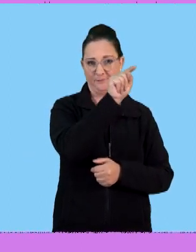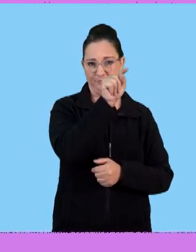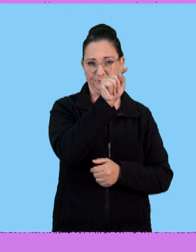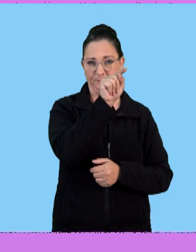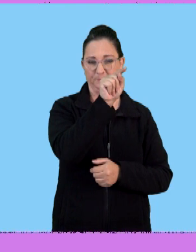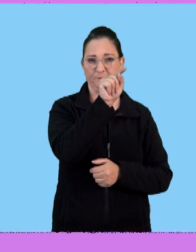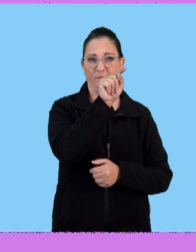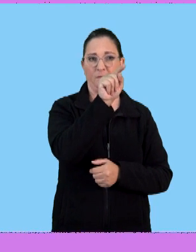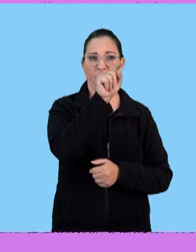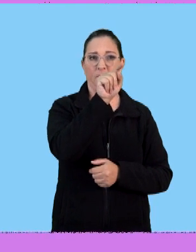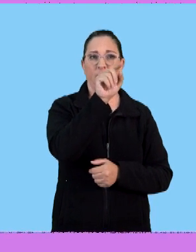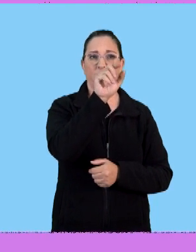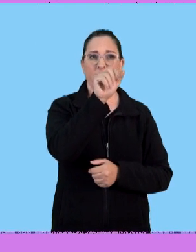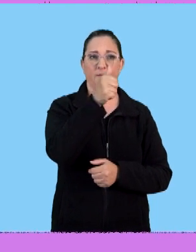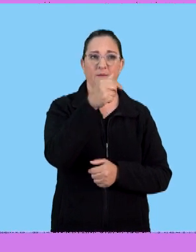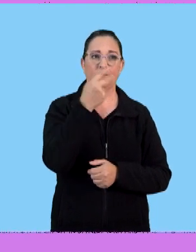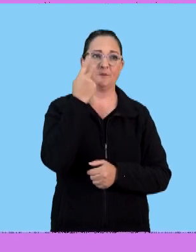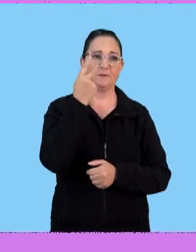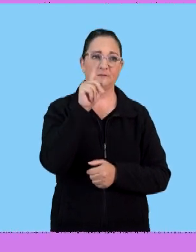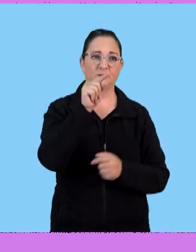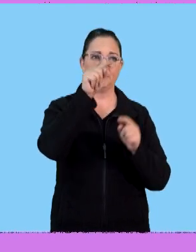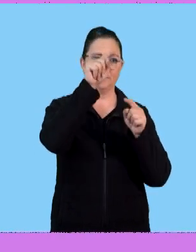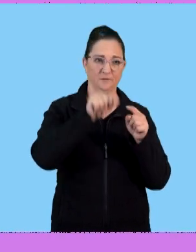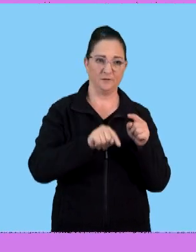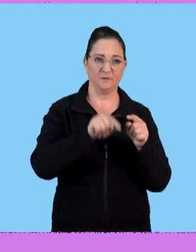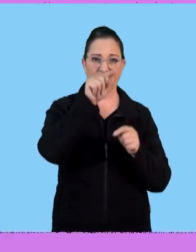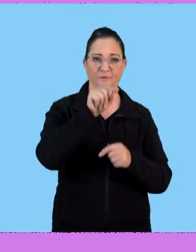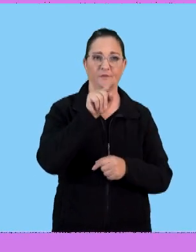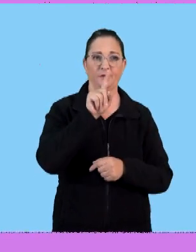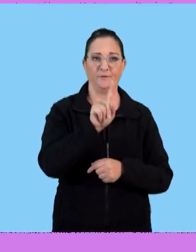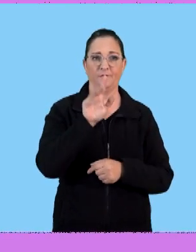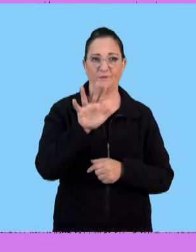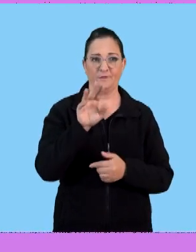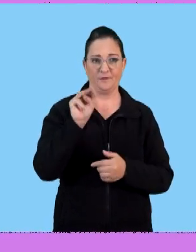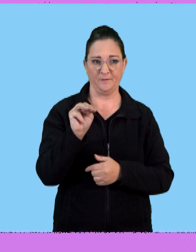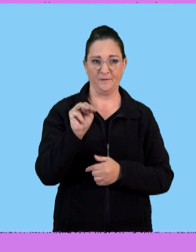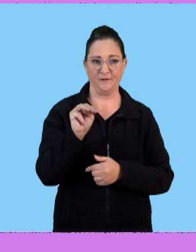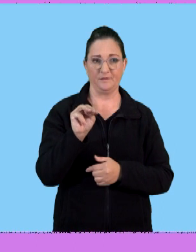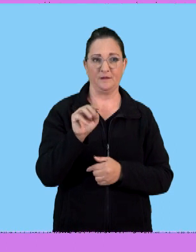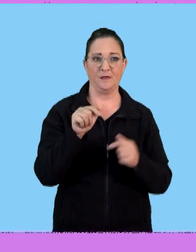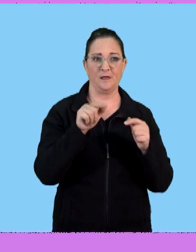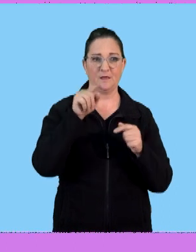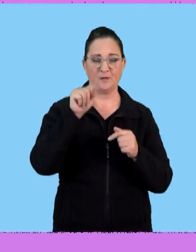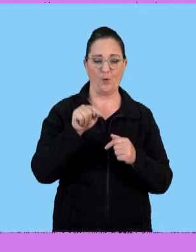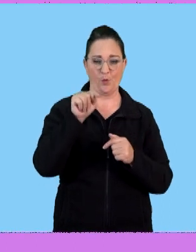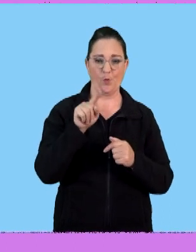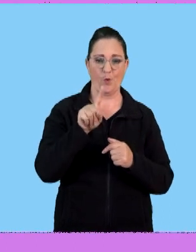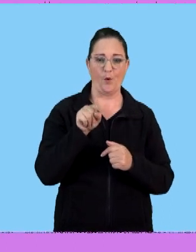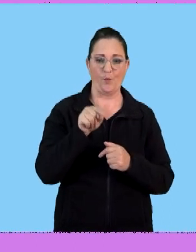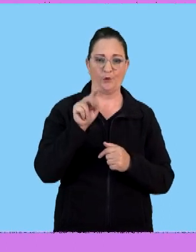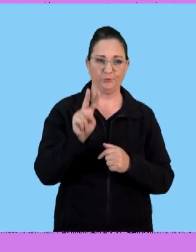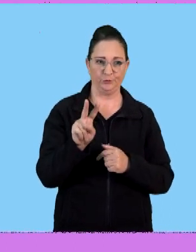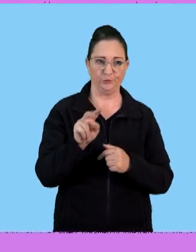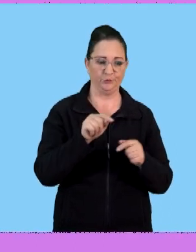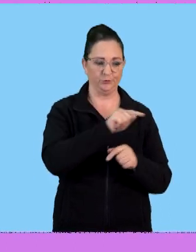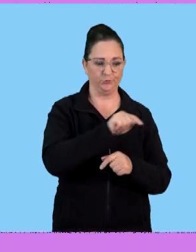this point to this point is 15 meters. Also here it's 1.2. Then the width here in front is 4,2